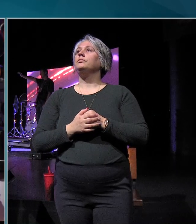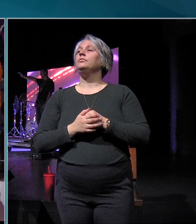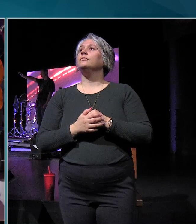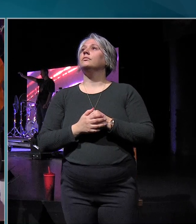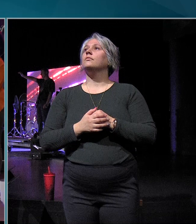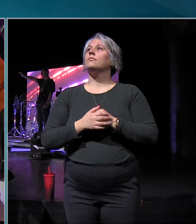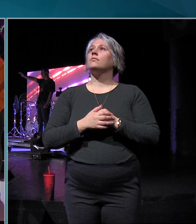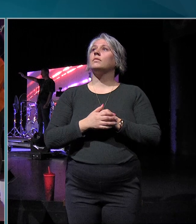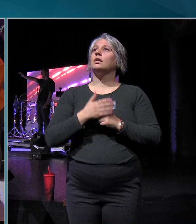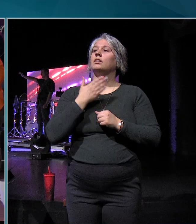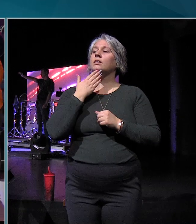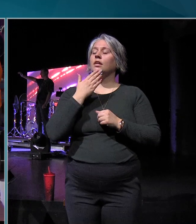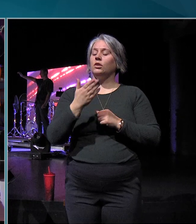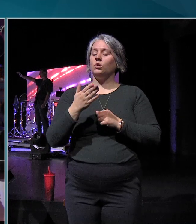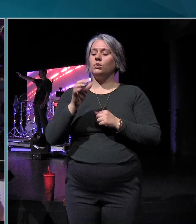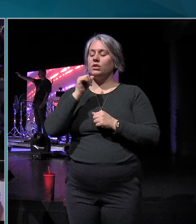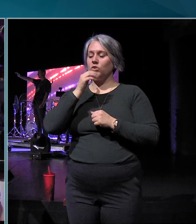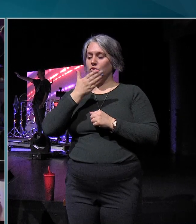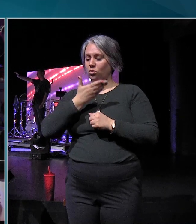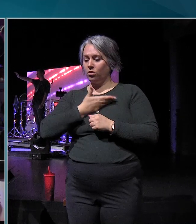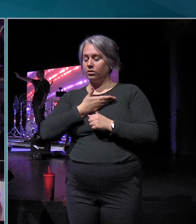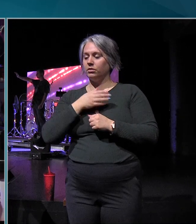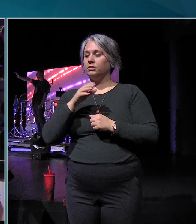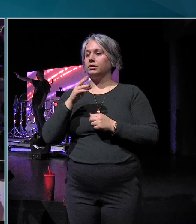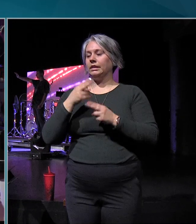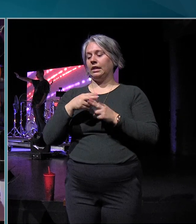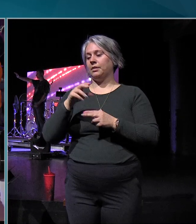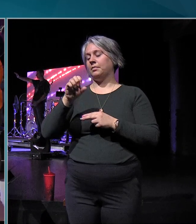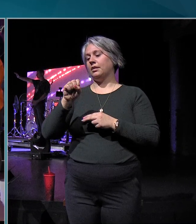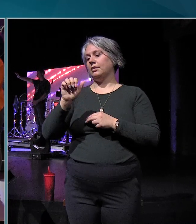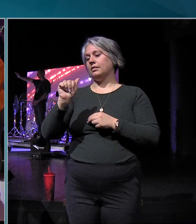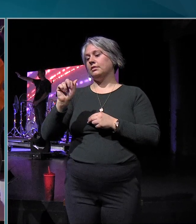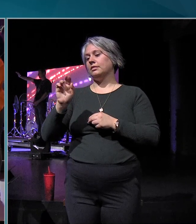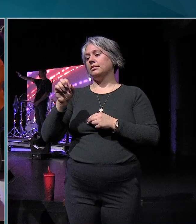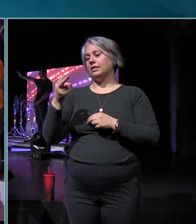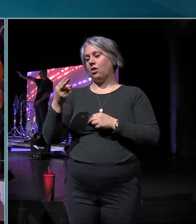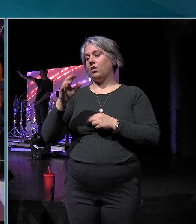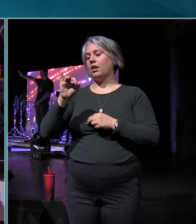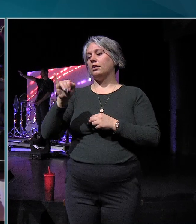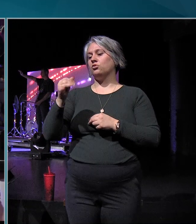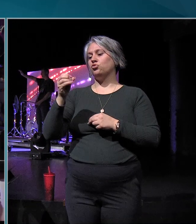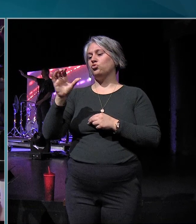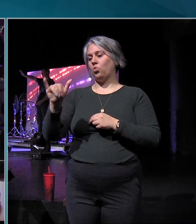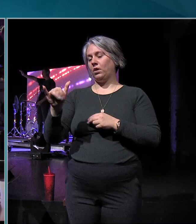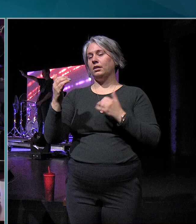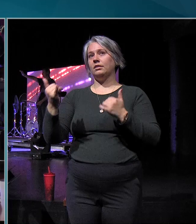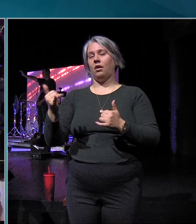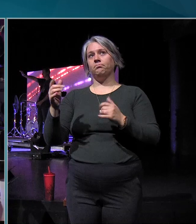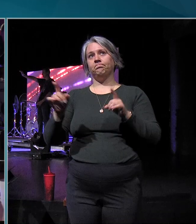Sarah Joy is with you. We pray you would continue to just